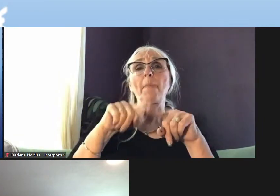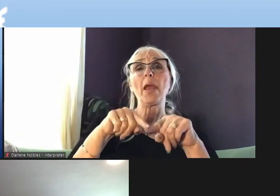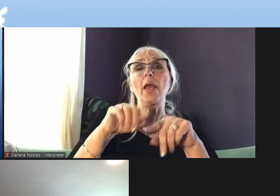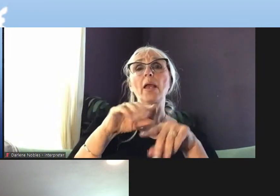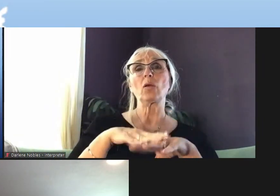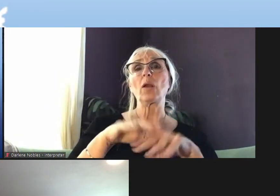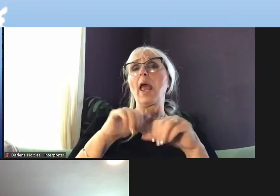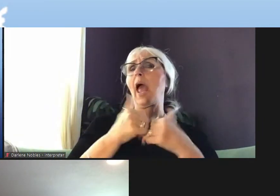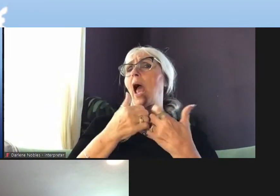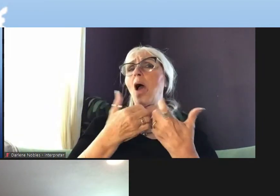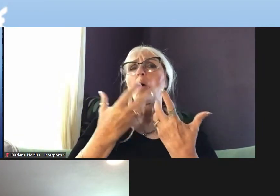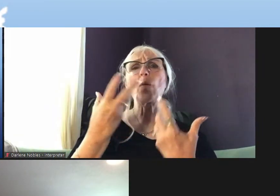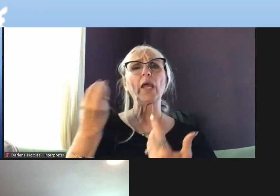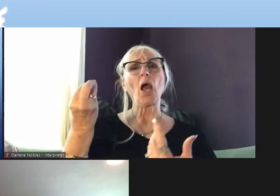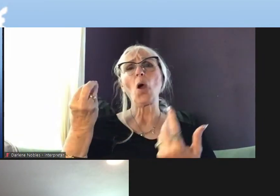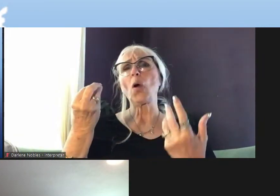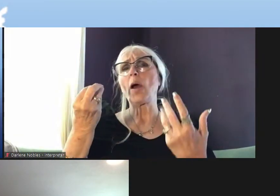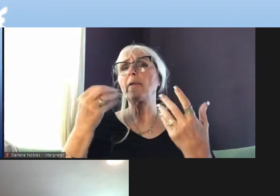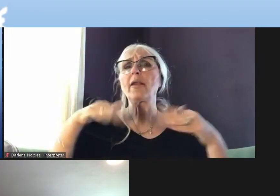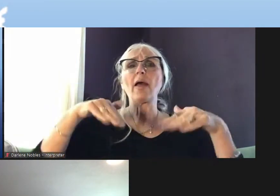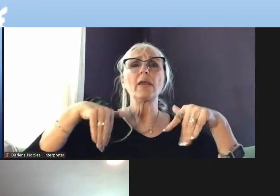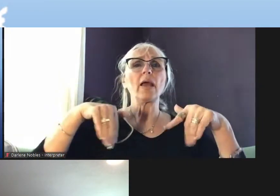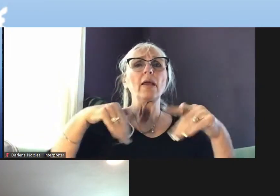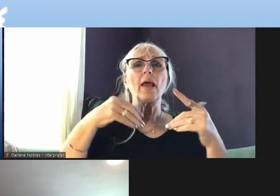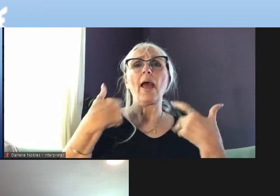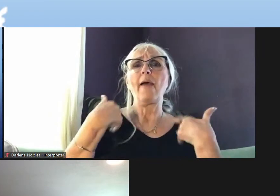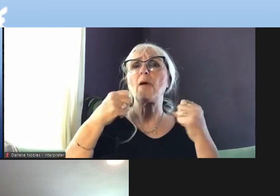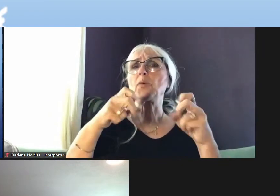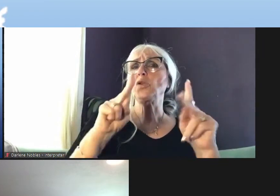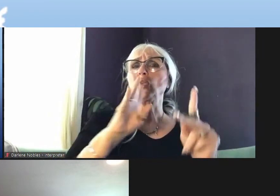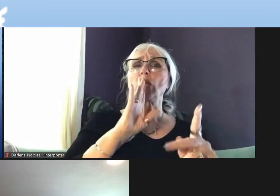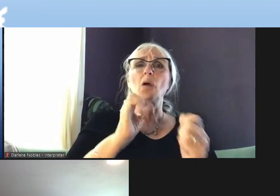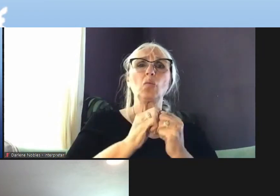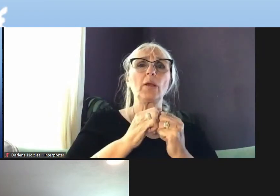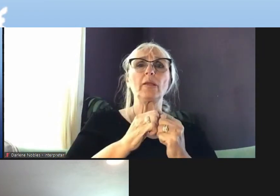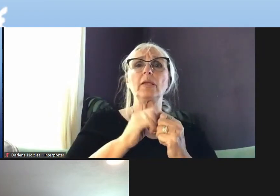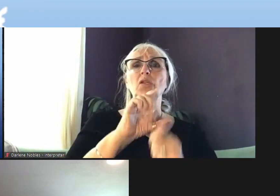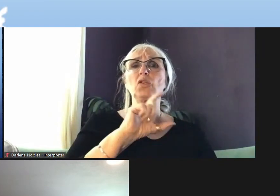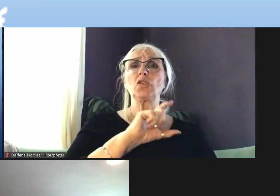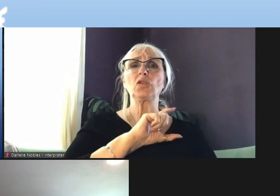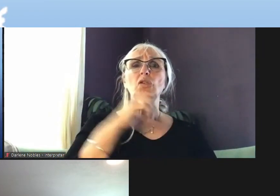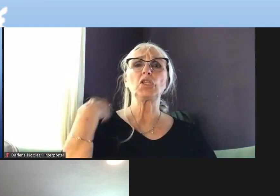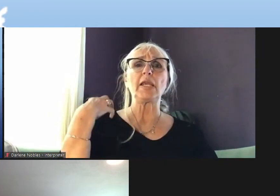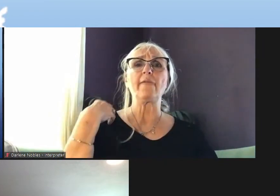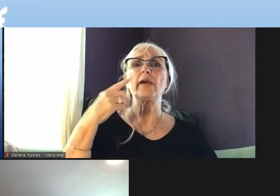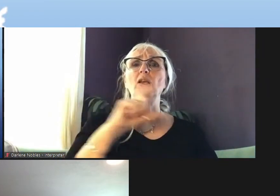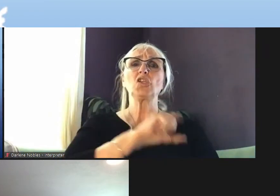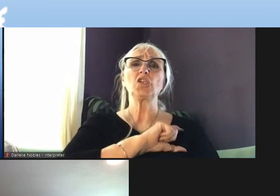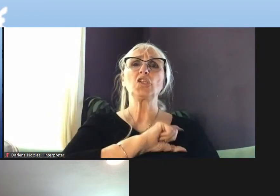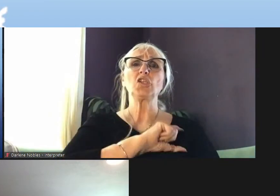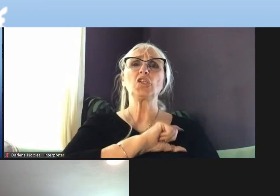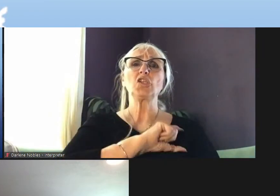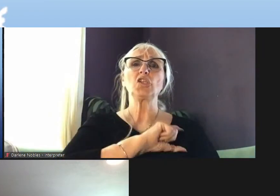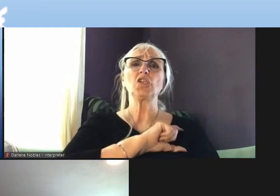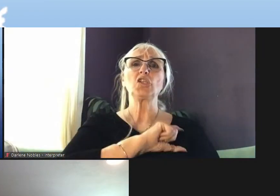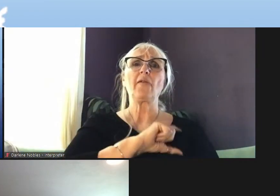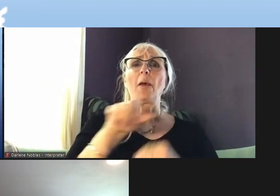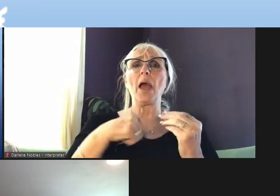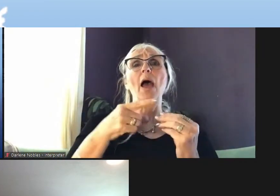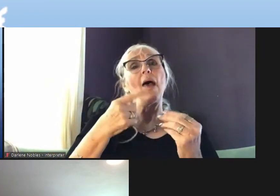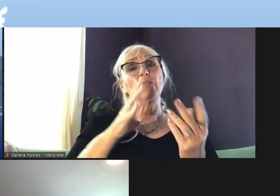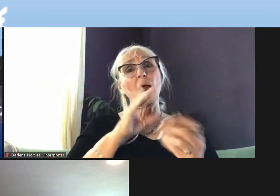And I haven't had a chance to talk with the chief and sheriff about this. I've talked about this program of putting them out, but I haven't had a chance to talk to them